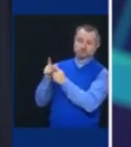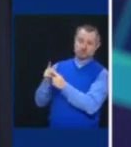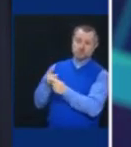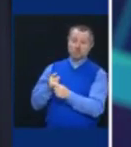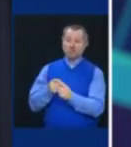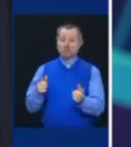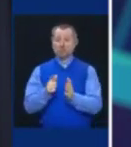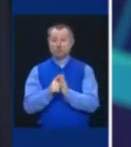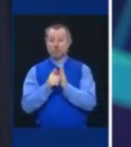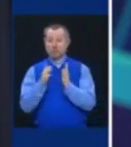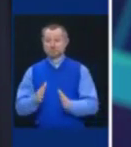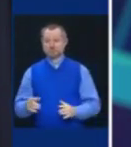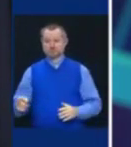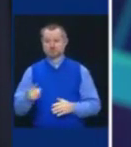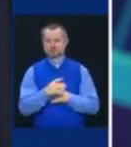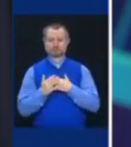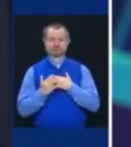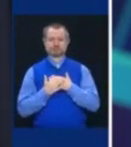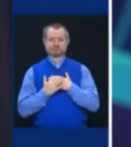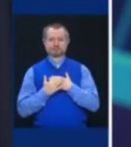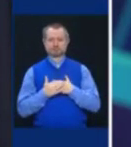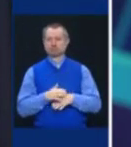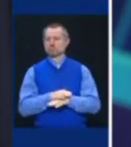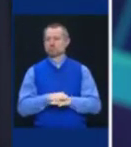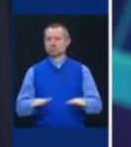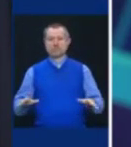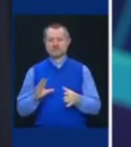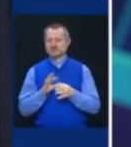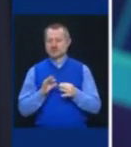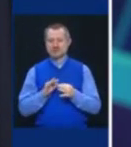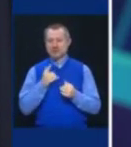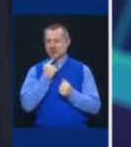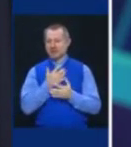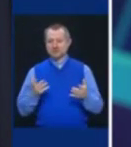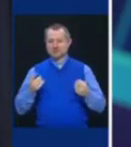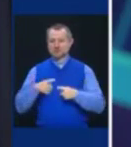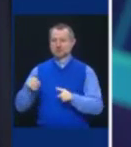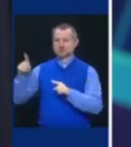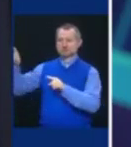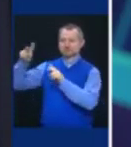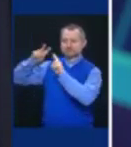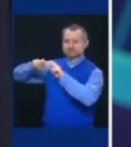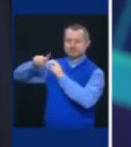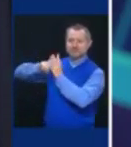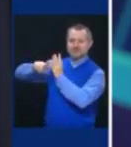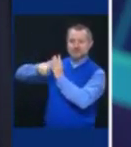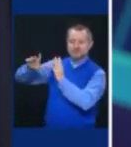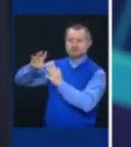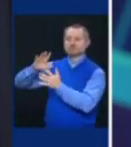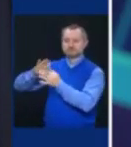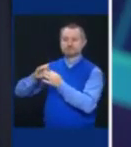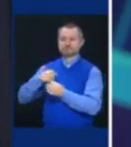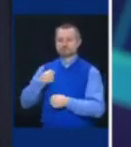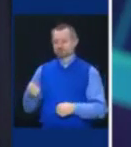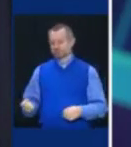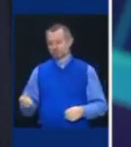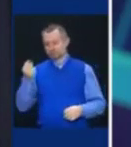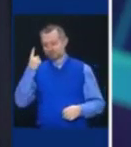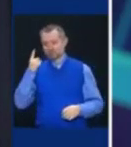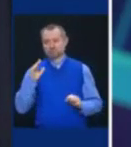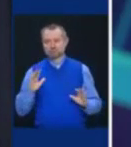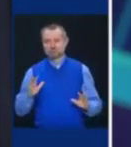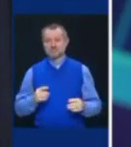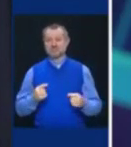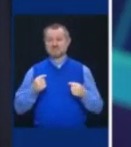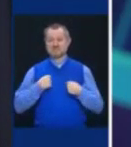office? Well, this has obviously been something that's repeated over and over in his life and in his actions. He's